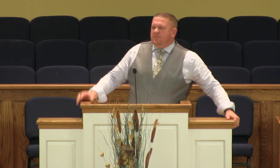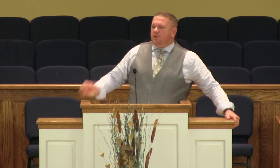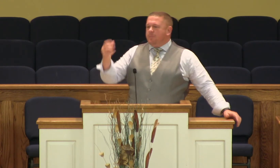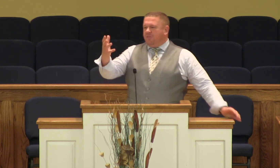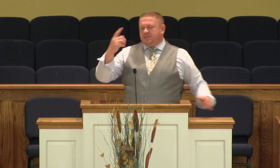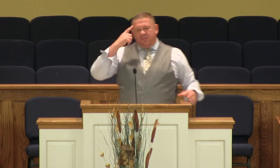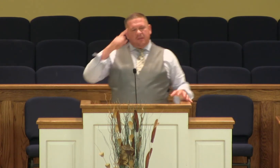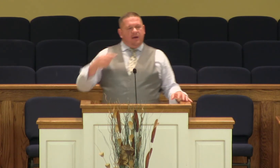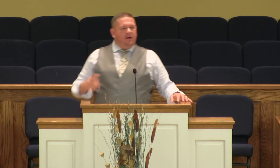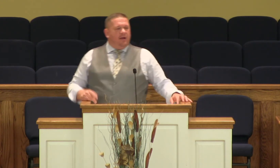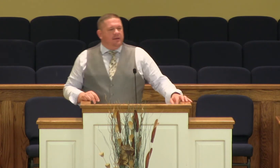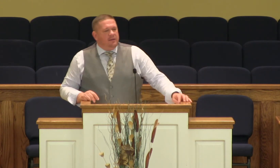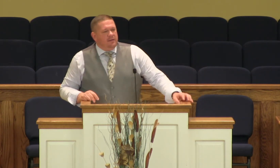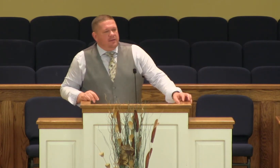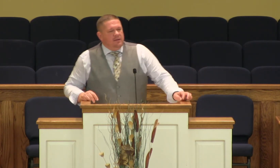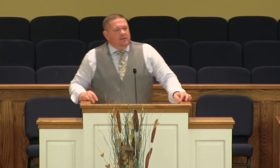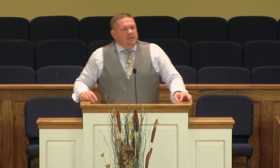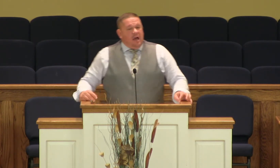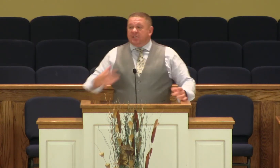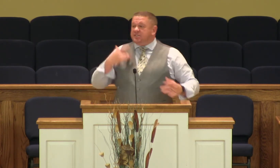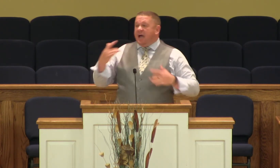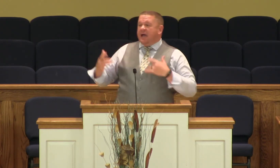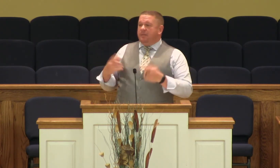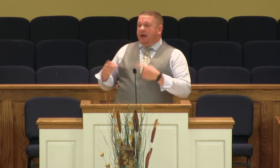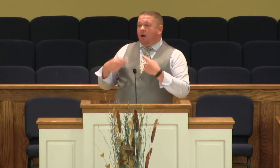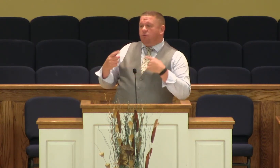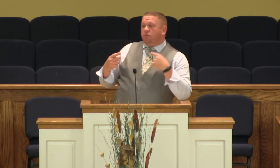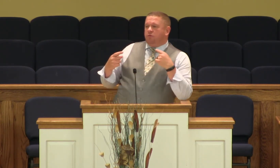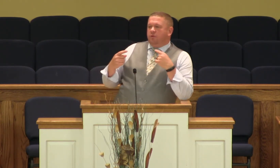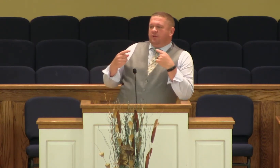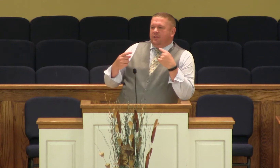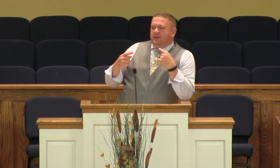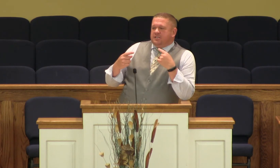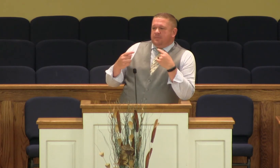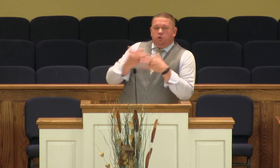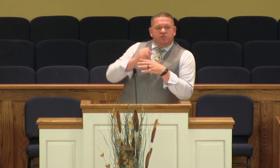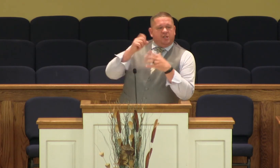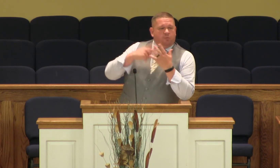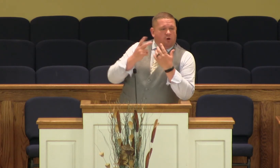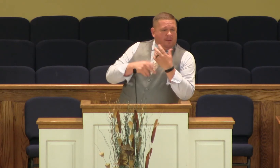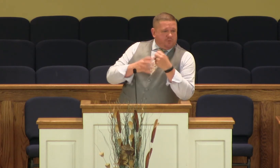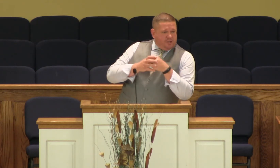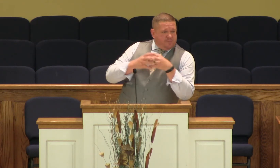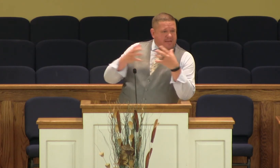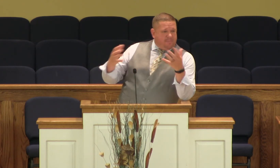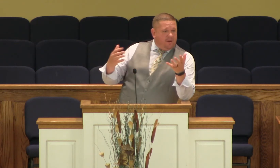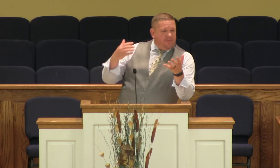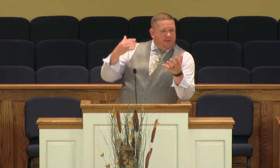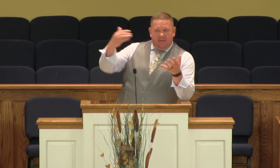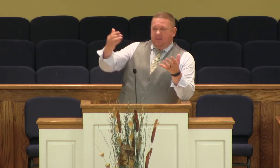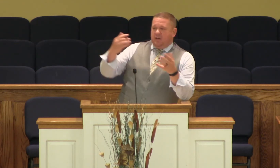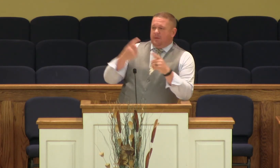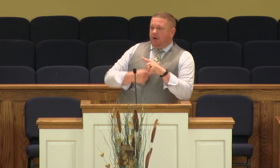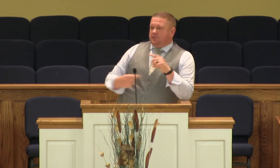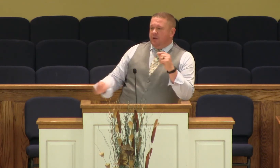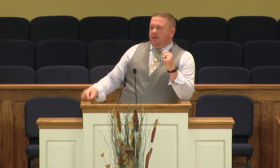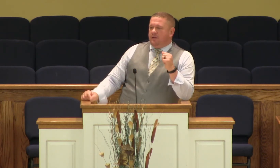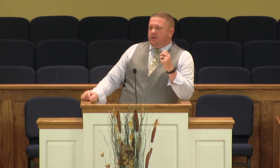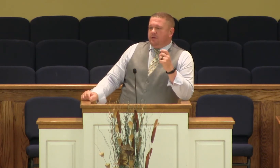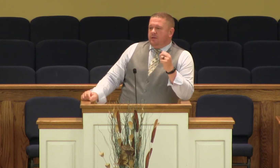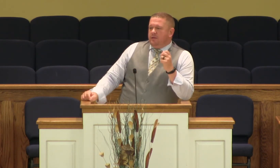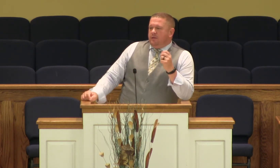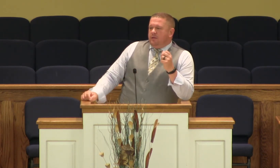Let me give you a couple things to think about, all right? I'm excited about some of the new Sunday school programs we're going to expand upon in the coming months,